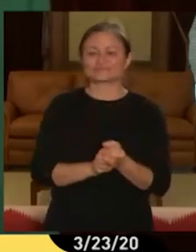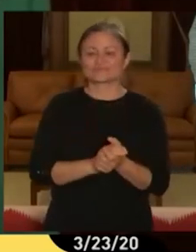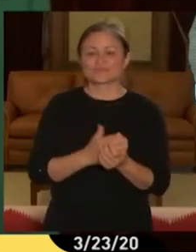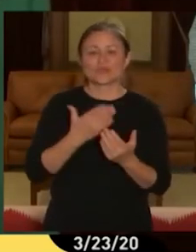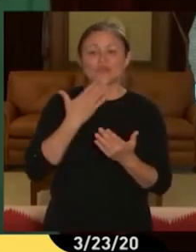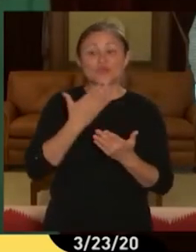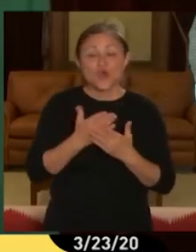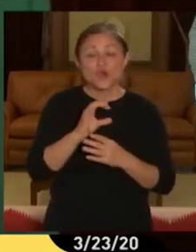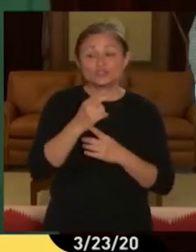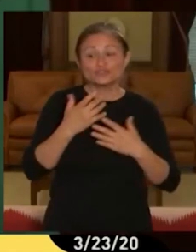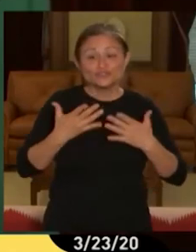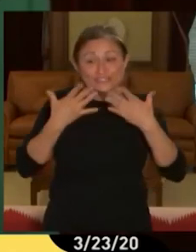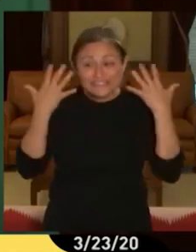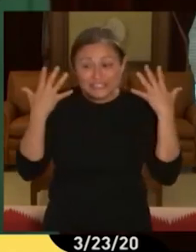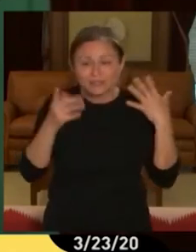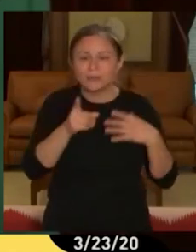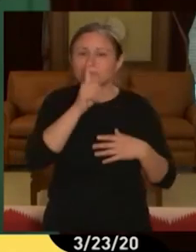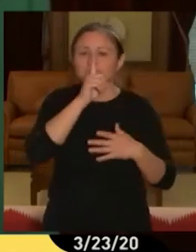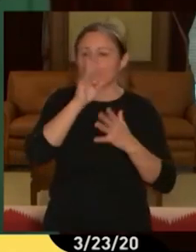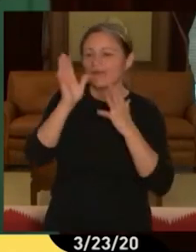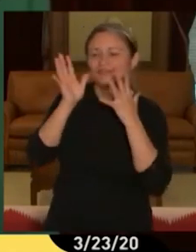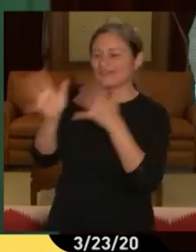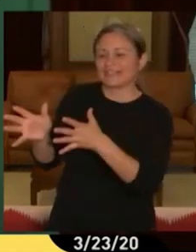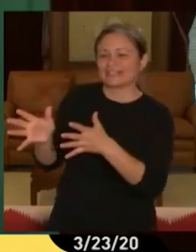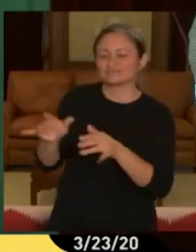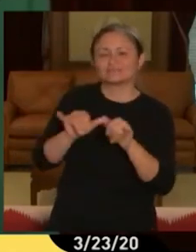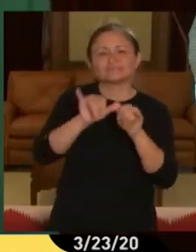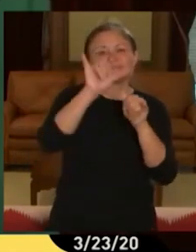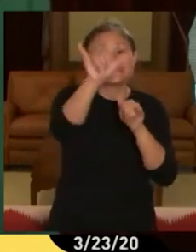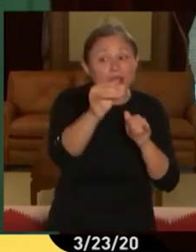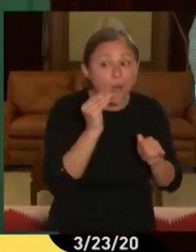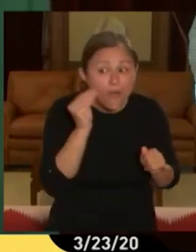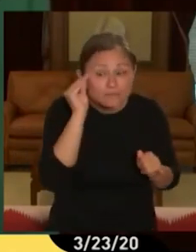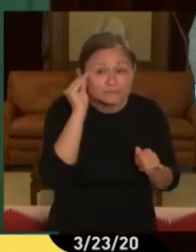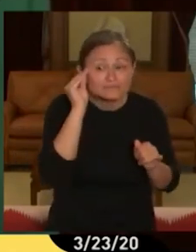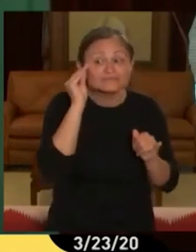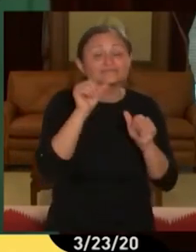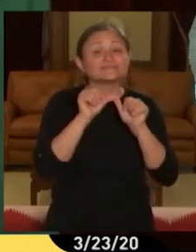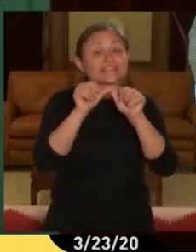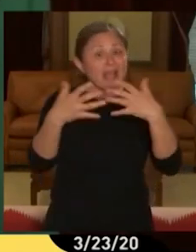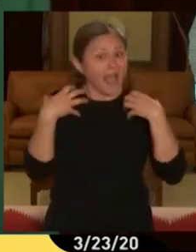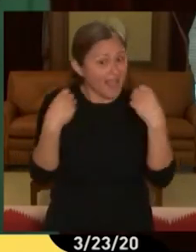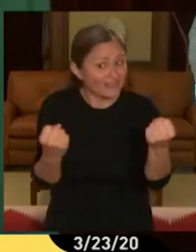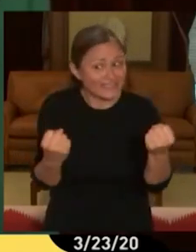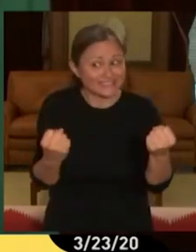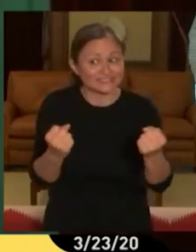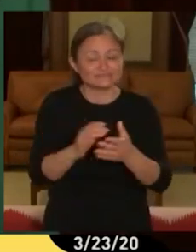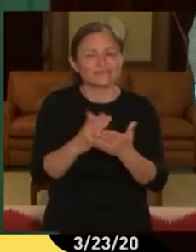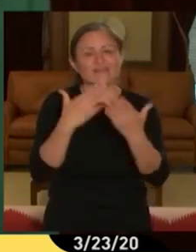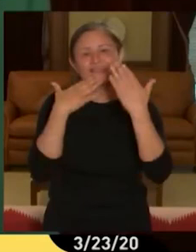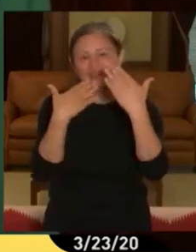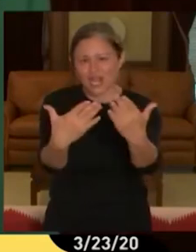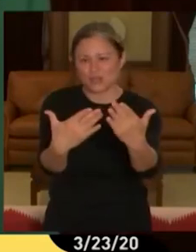you. Stay home. Stay healthy. Thank you, and be well.